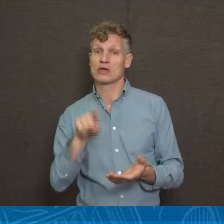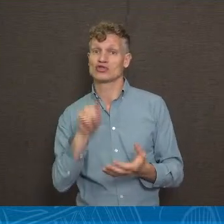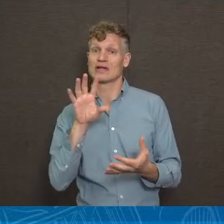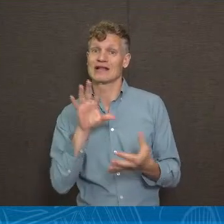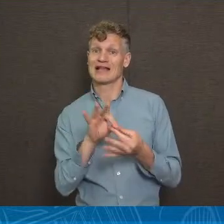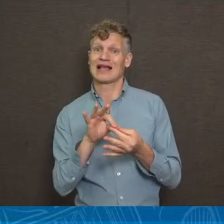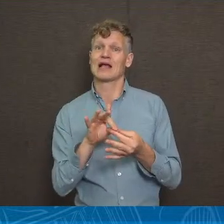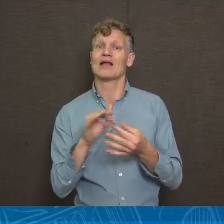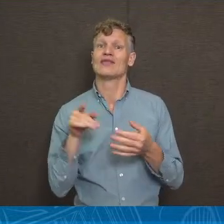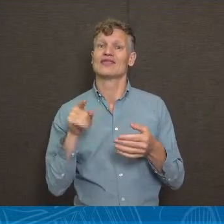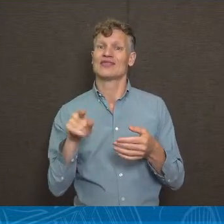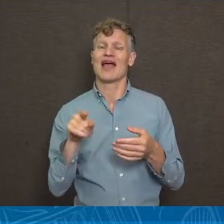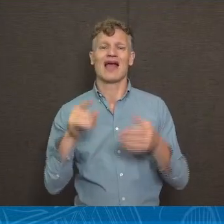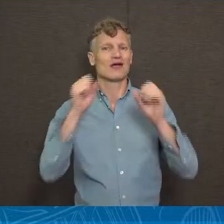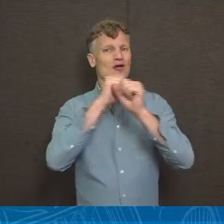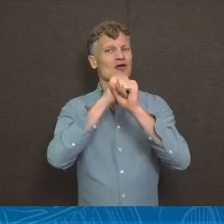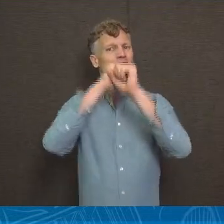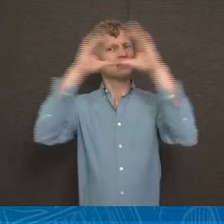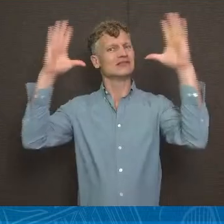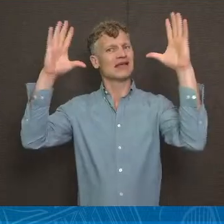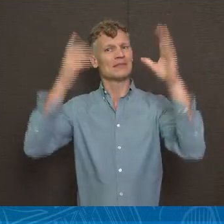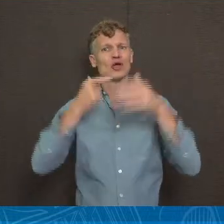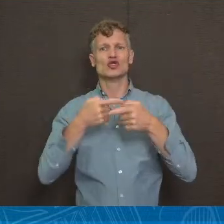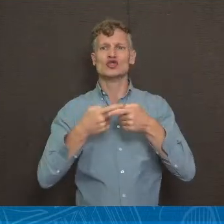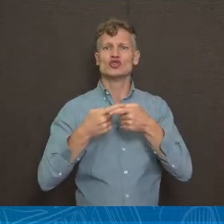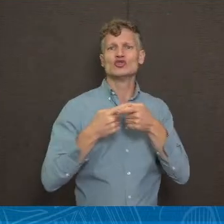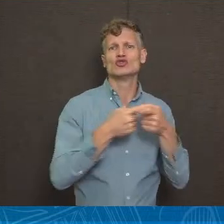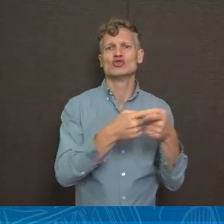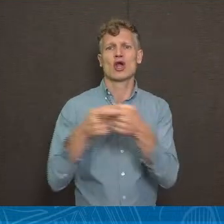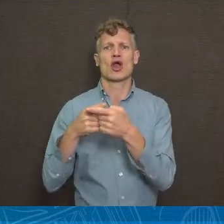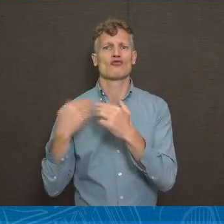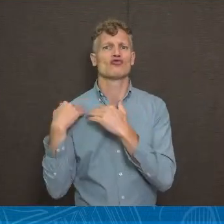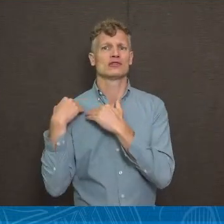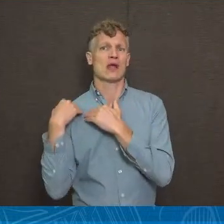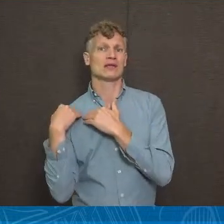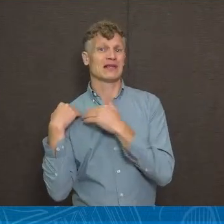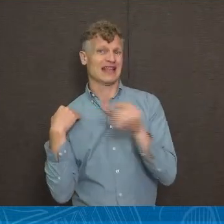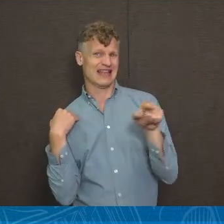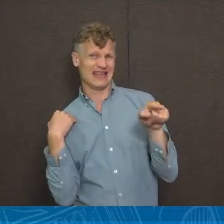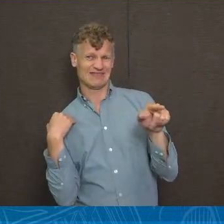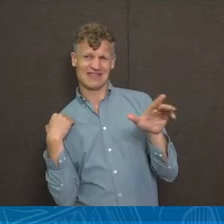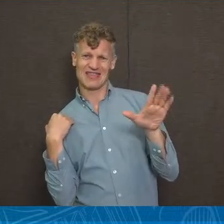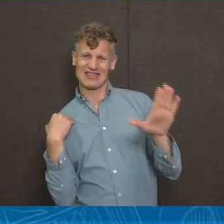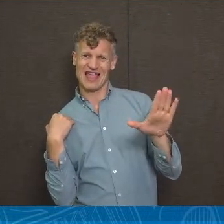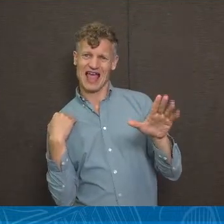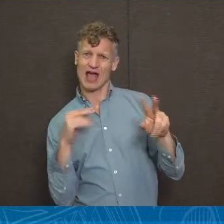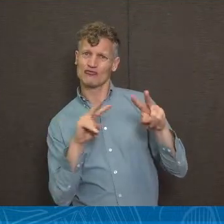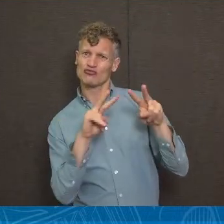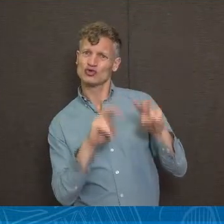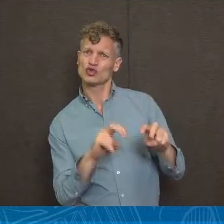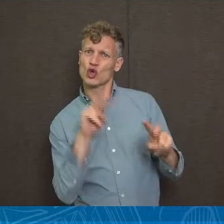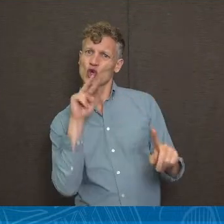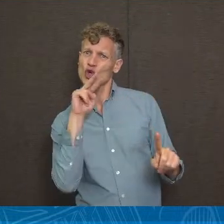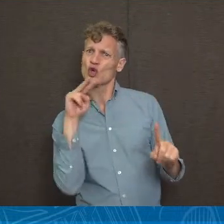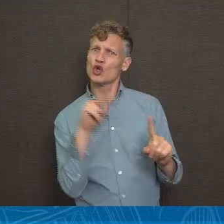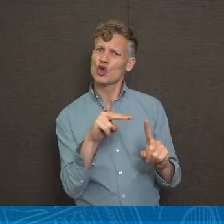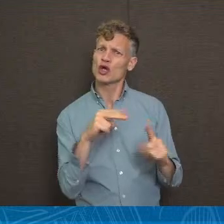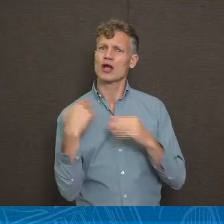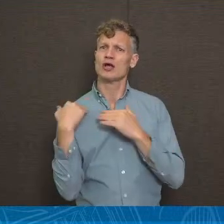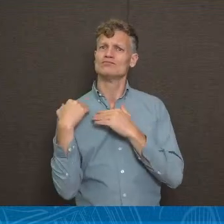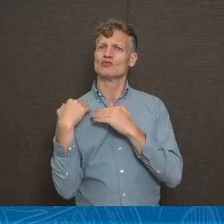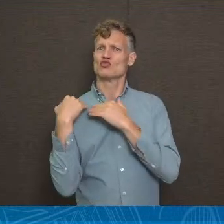shared responsibility. Has the study actually taken a look at, shared responsibility within the context